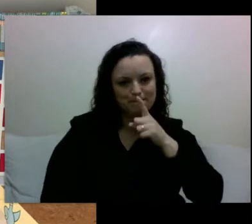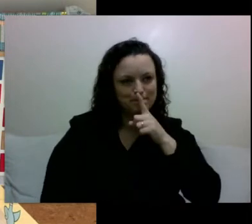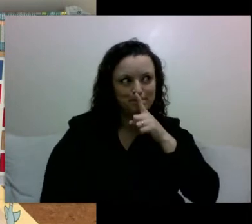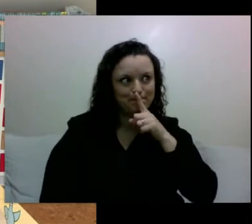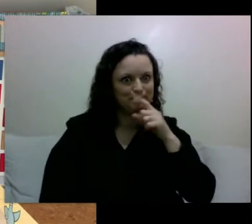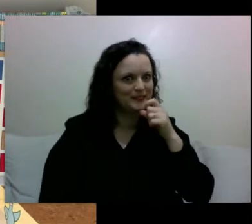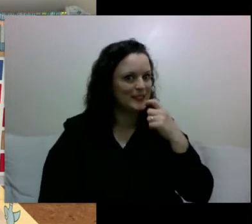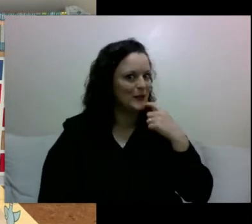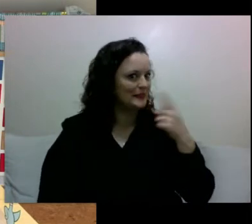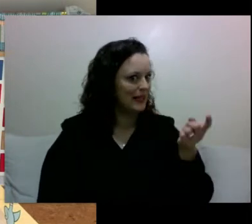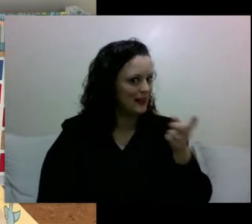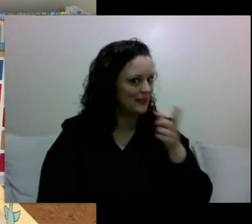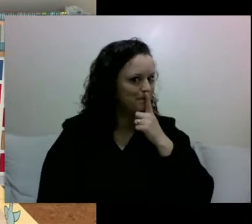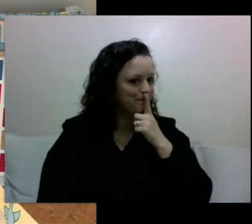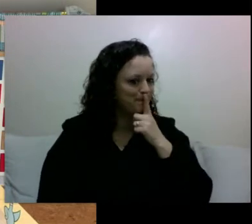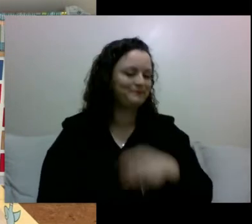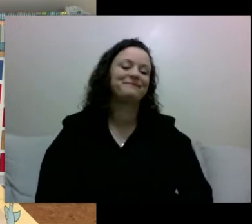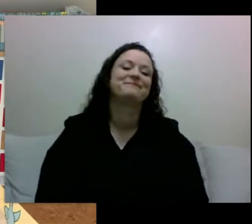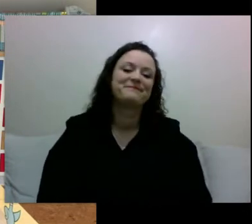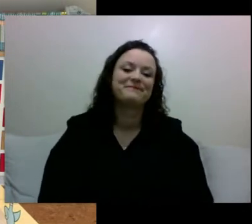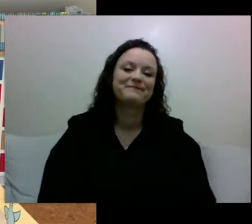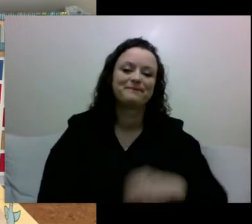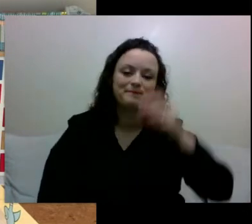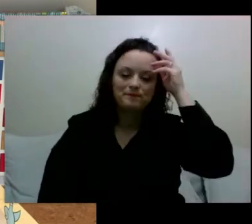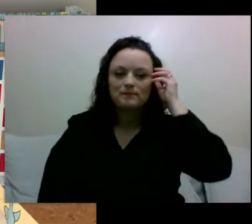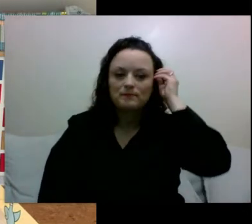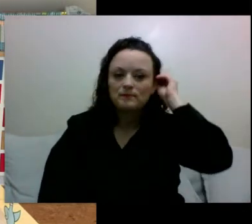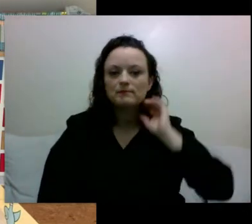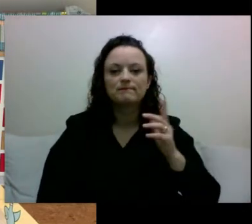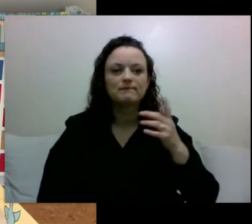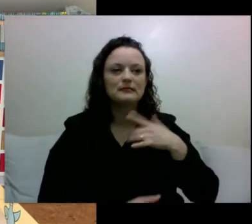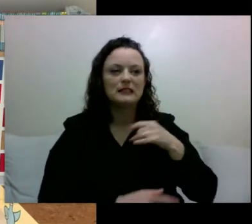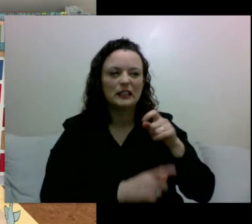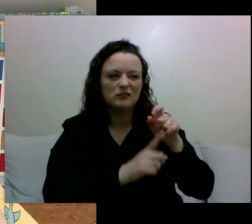kind of a stinker that way with the pigeon. It's a good question.